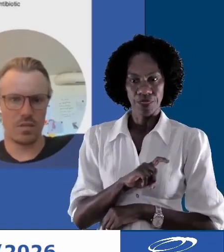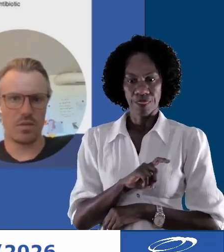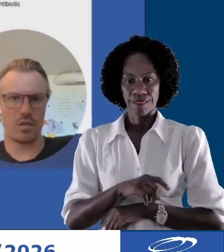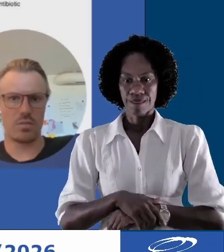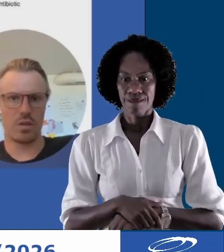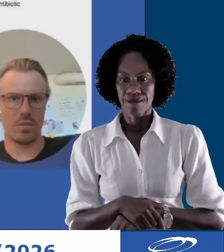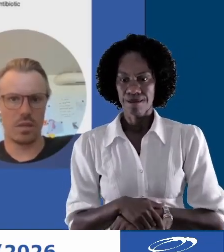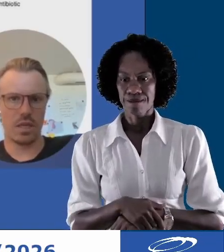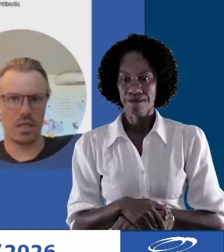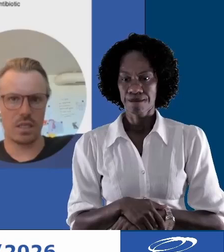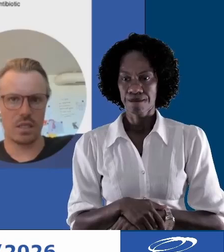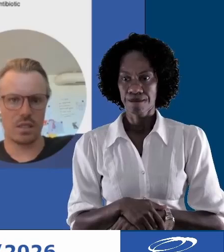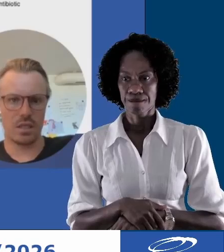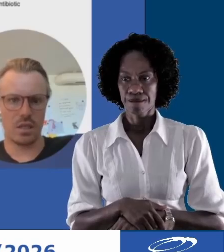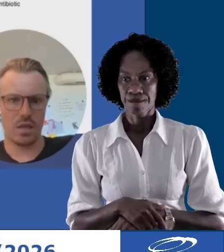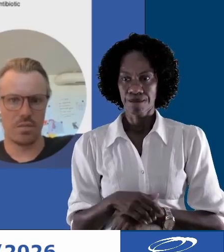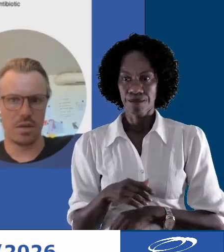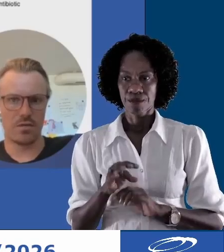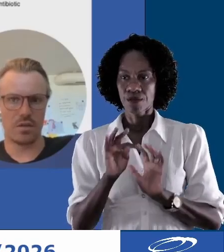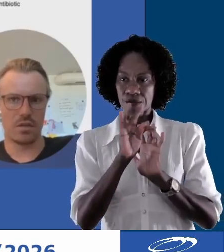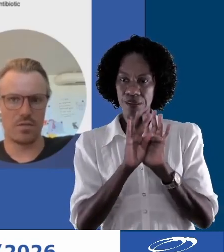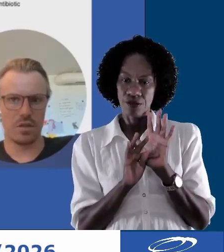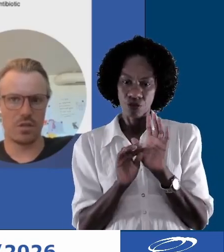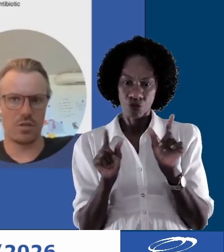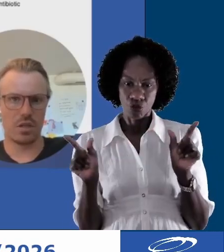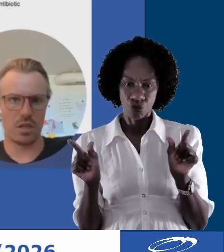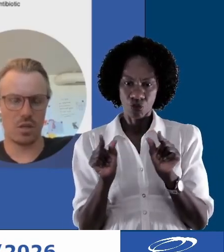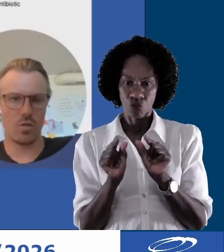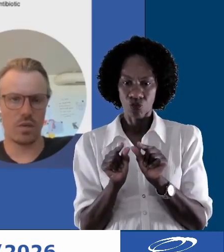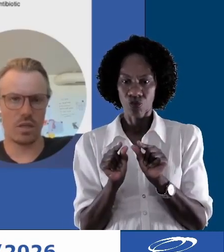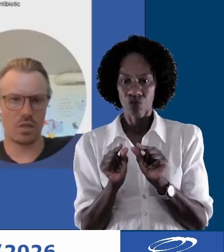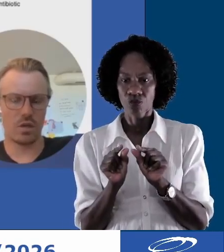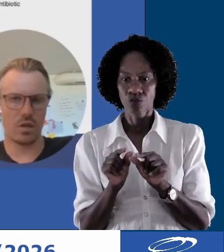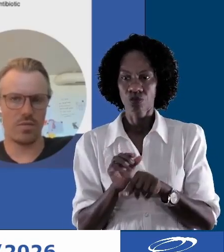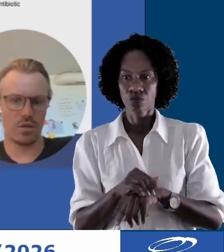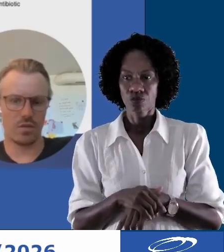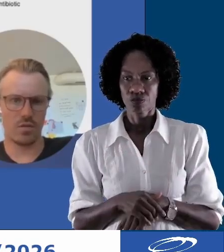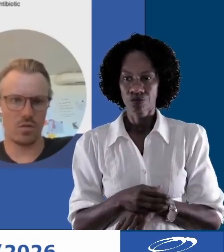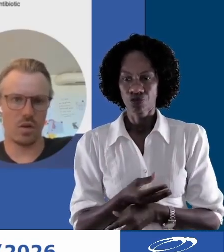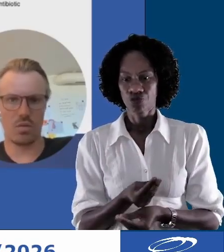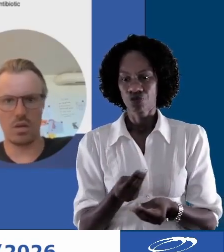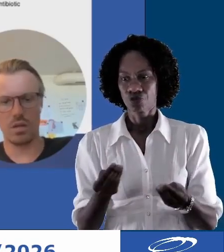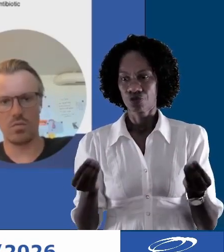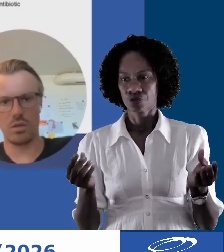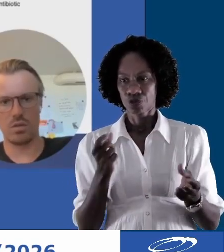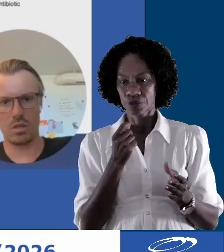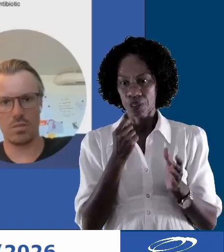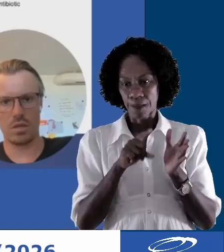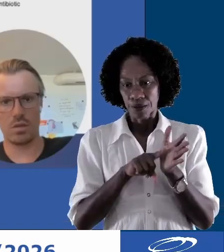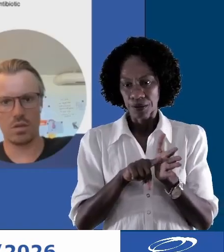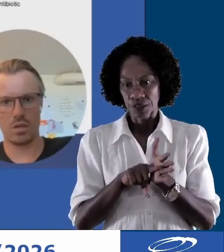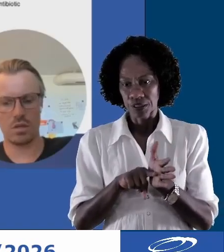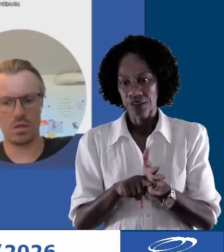is very small, but the x-axis is the number of studies for each drug, and I hope it's obvious for you how little research has